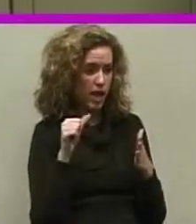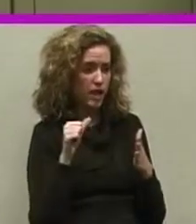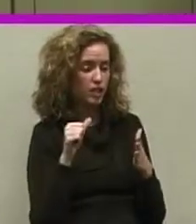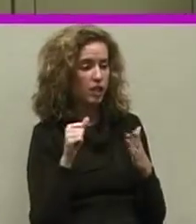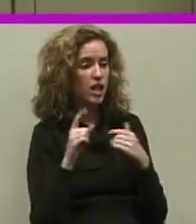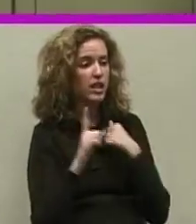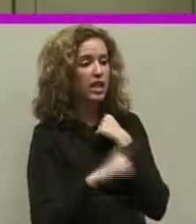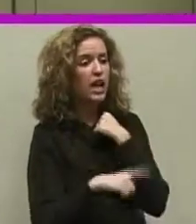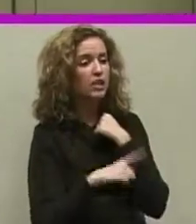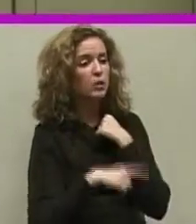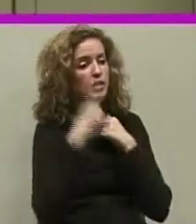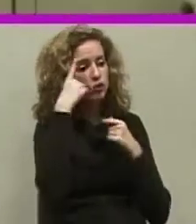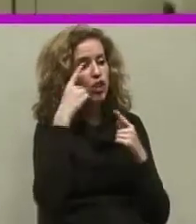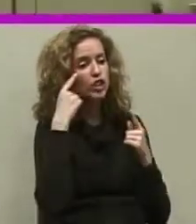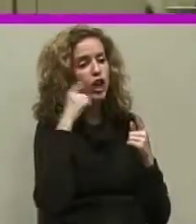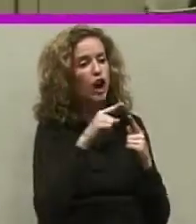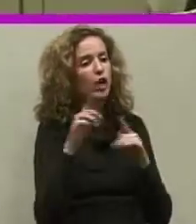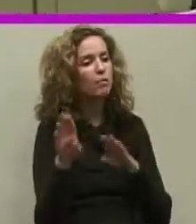behavior,